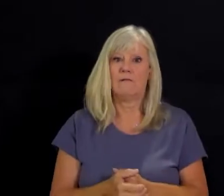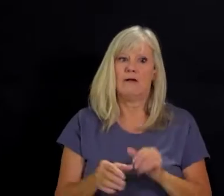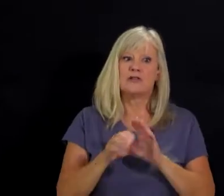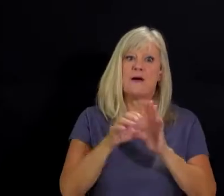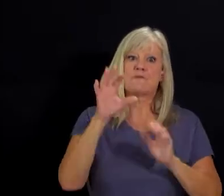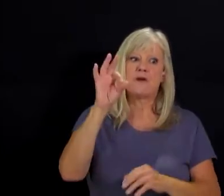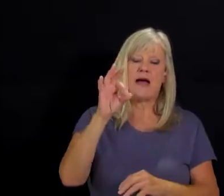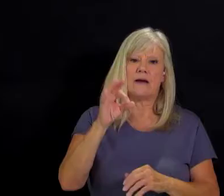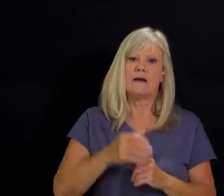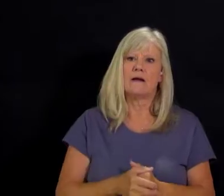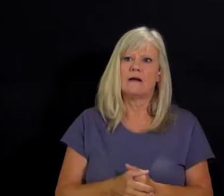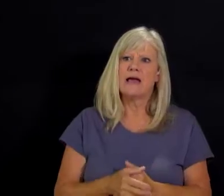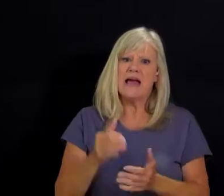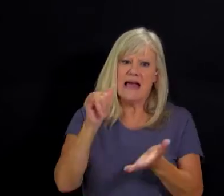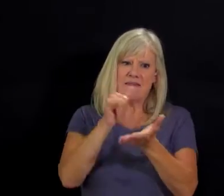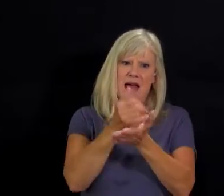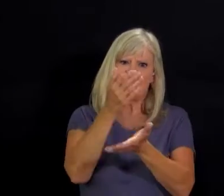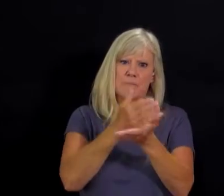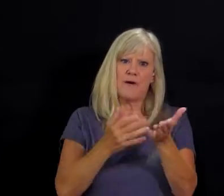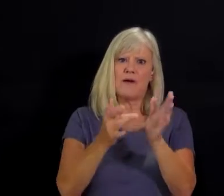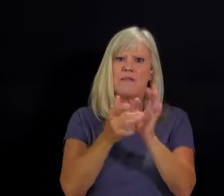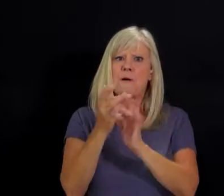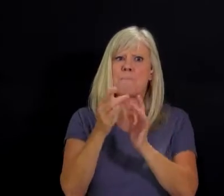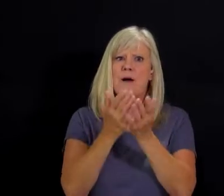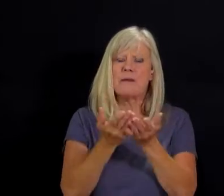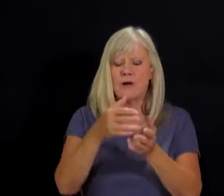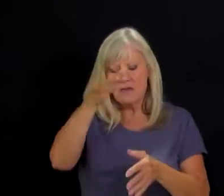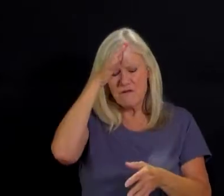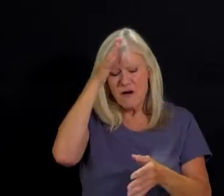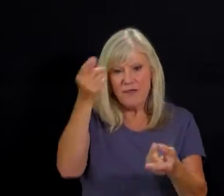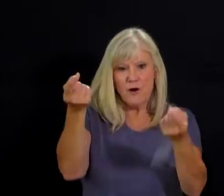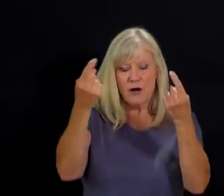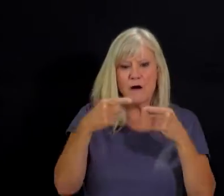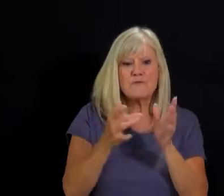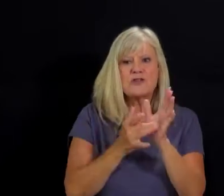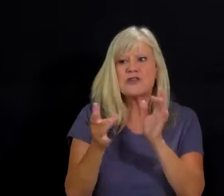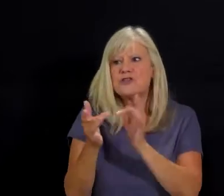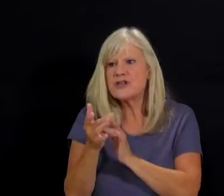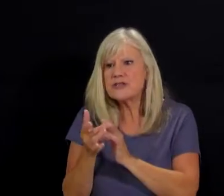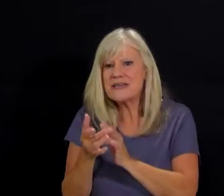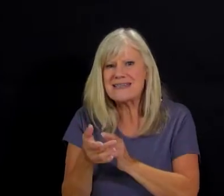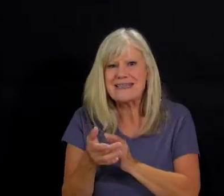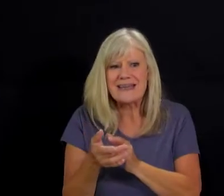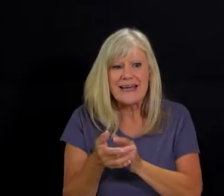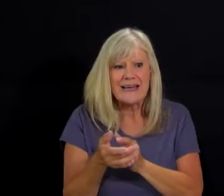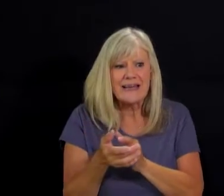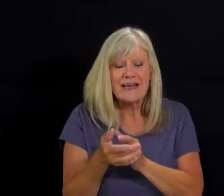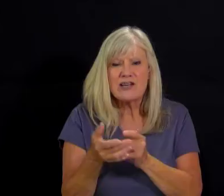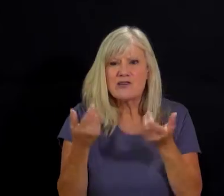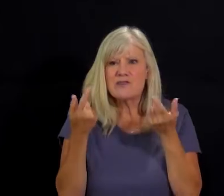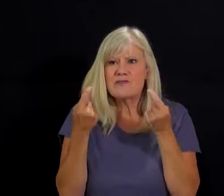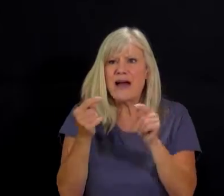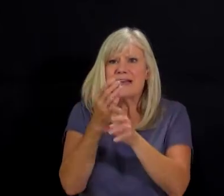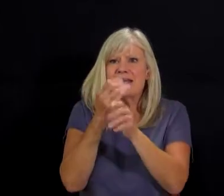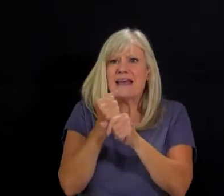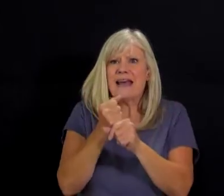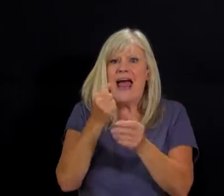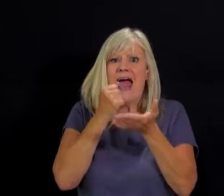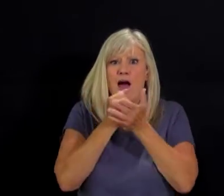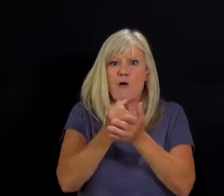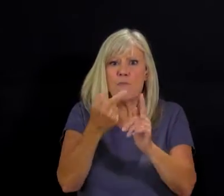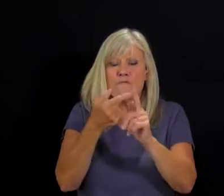father of a possessed child comes to Jesus seeking his help after the inability of the disciples to take care of the